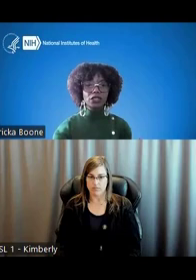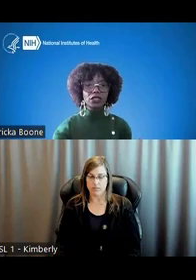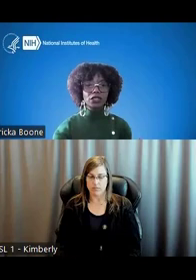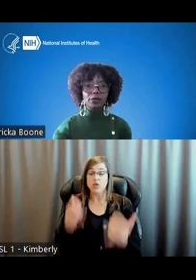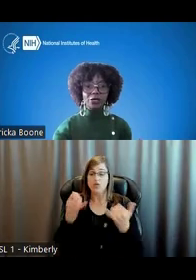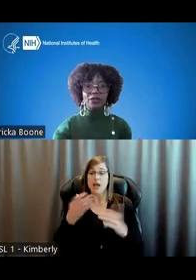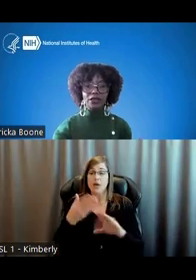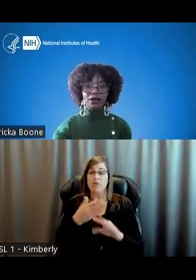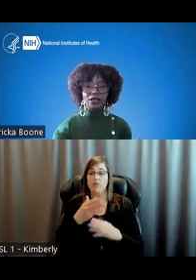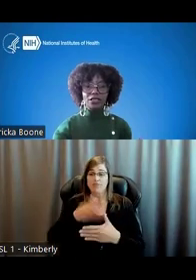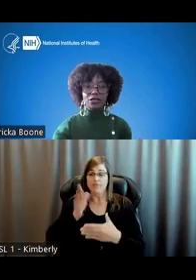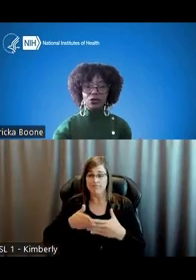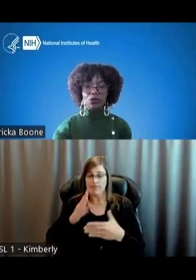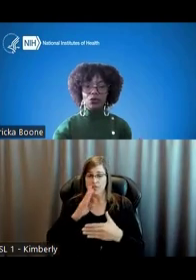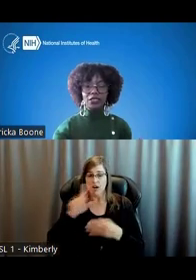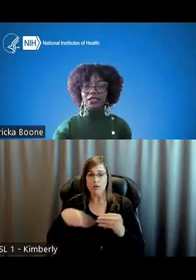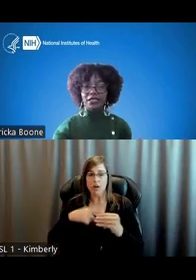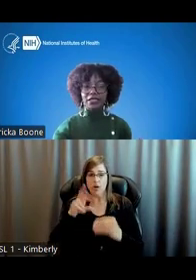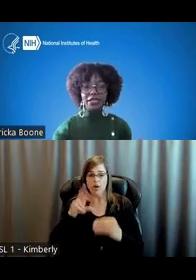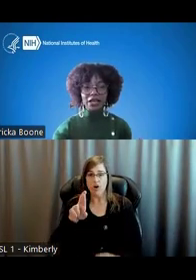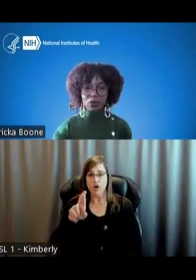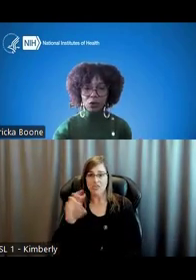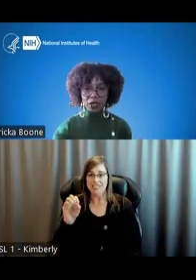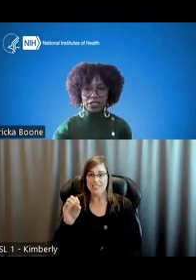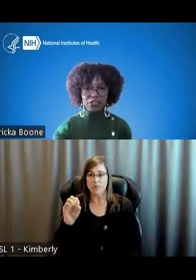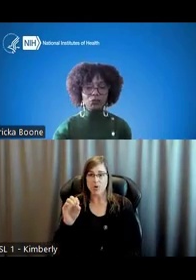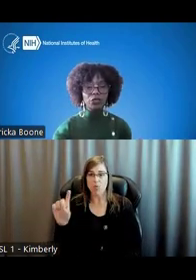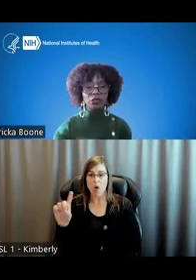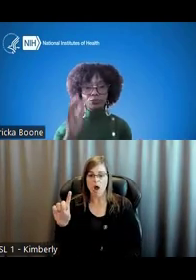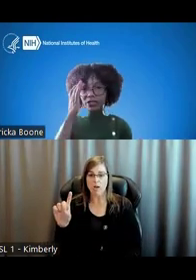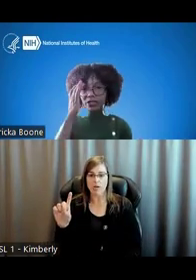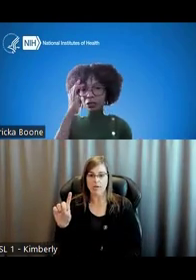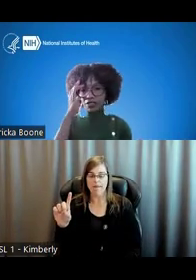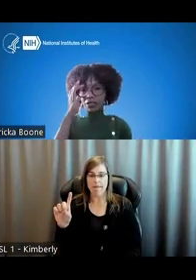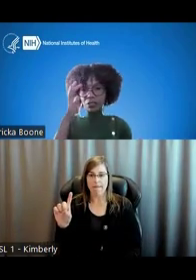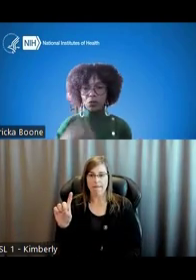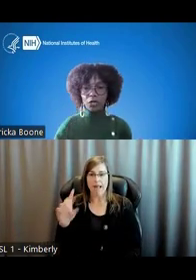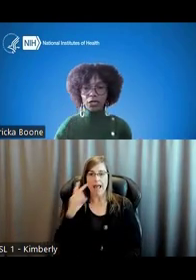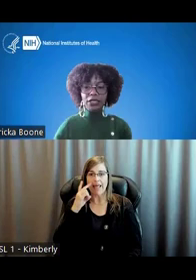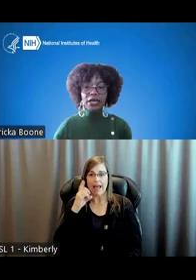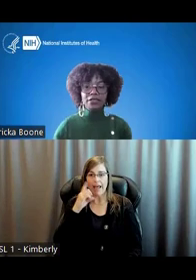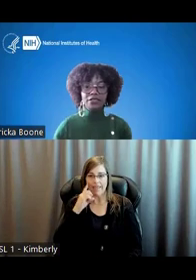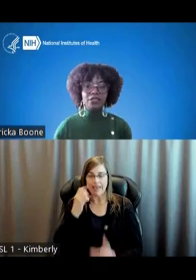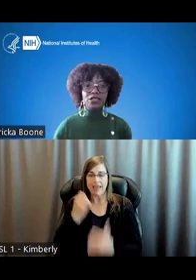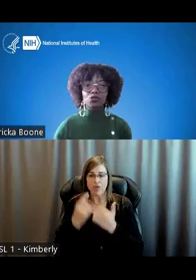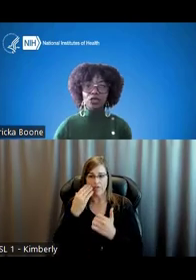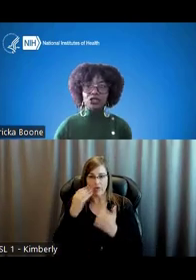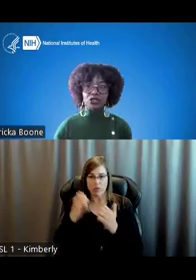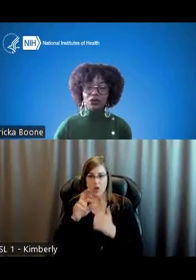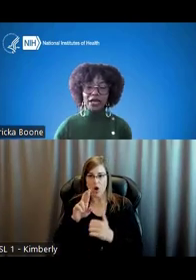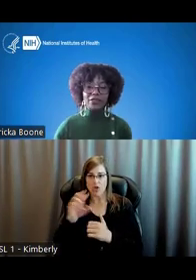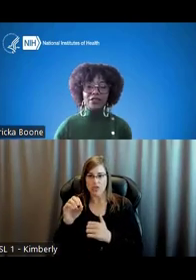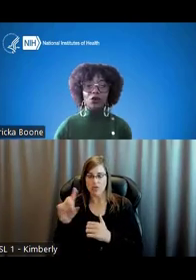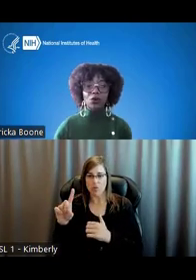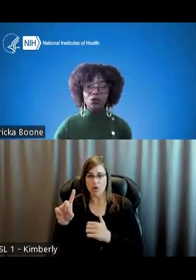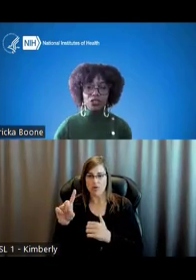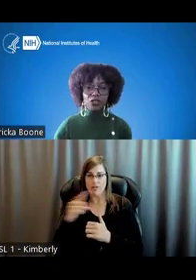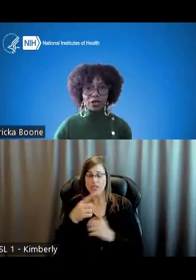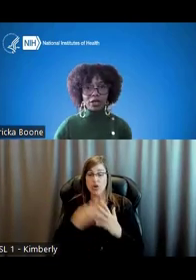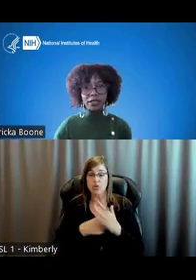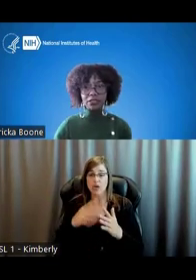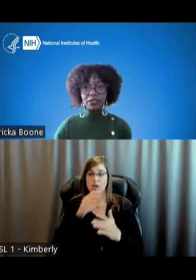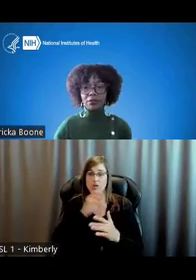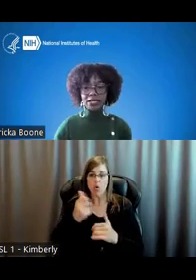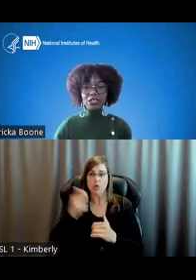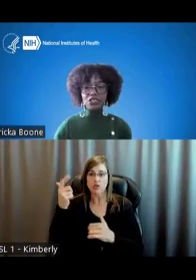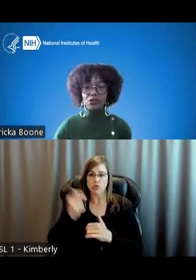we'll talk a little bit about the R01, and I think that everyone is familiar with the R01. This is the original and the oldest